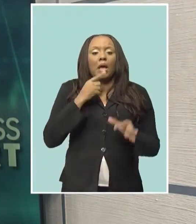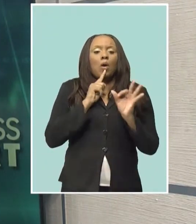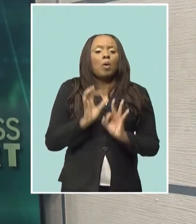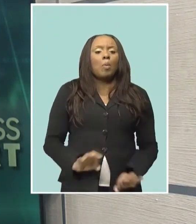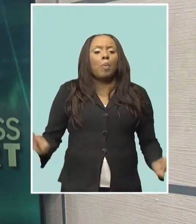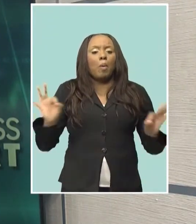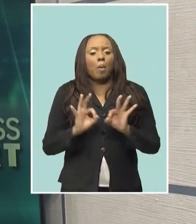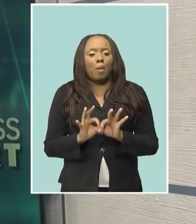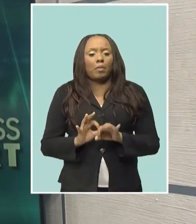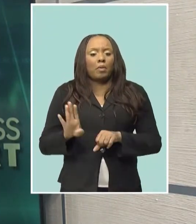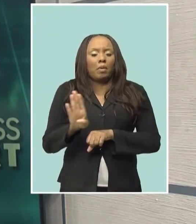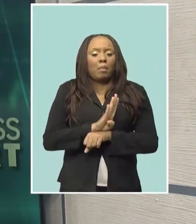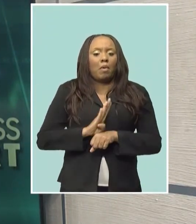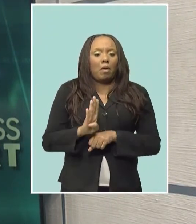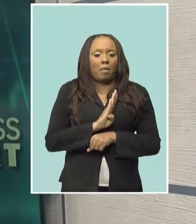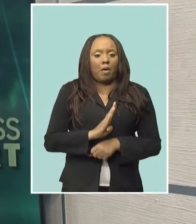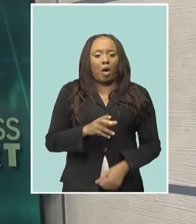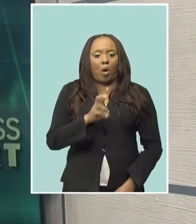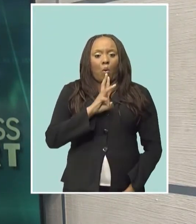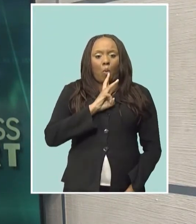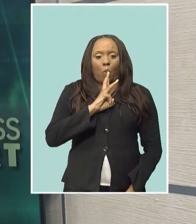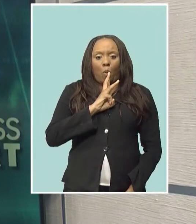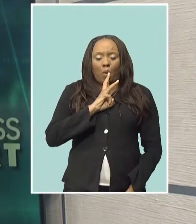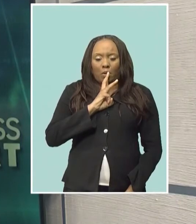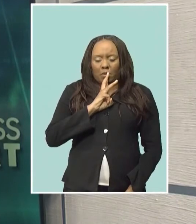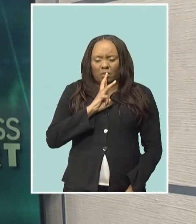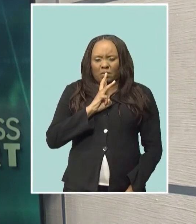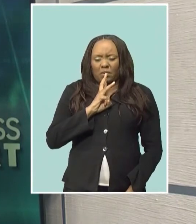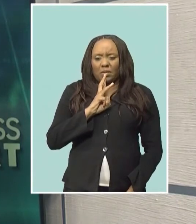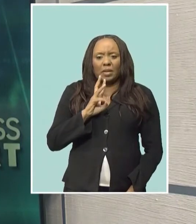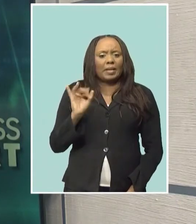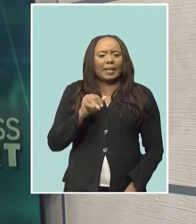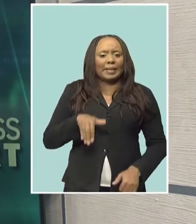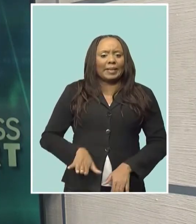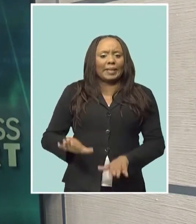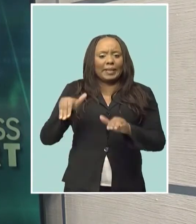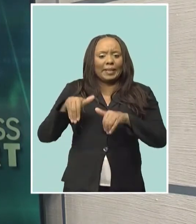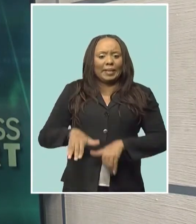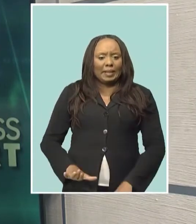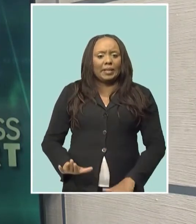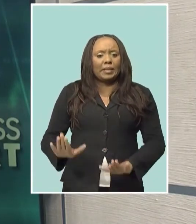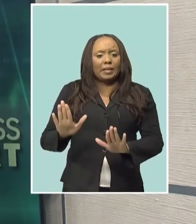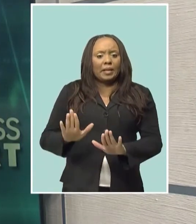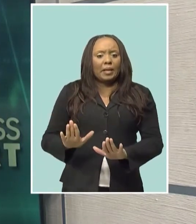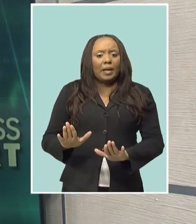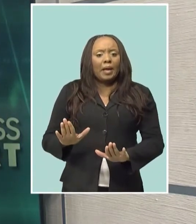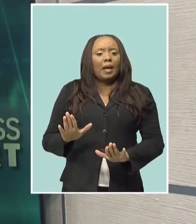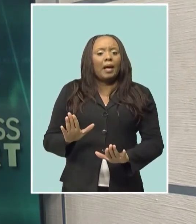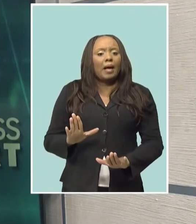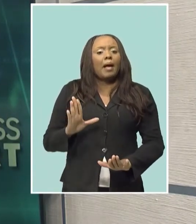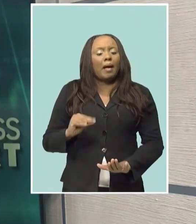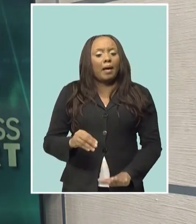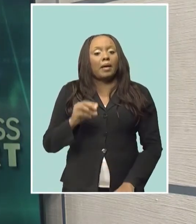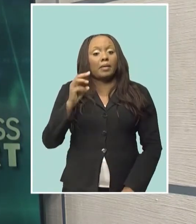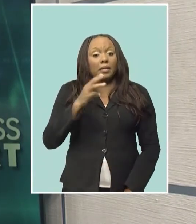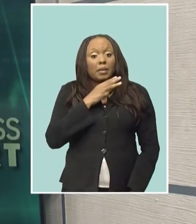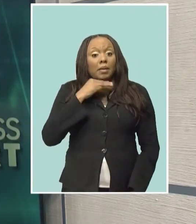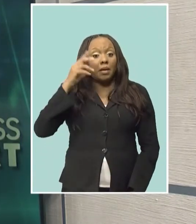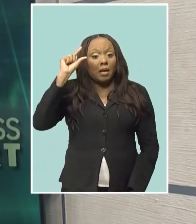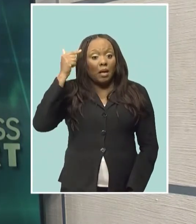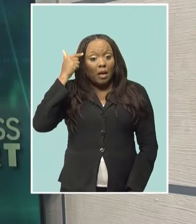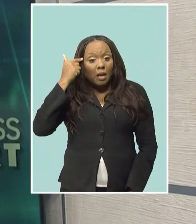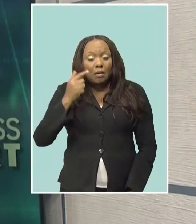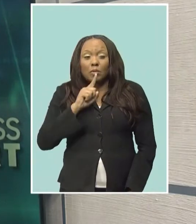of Barbados' territorial waters and the precedence the Mia Amor Motley administration has placed on securing it as a